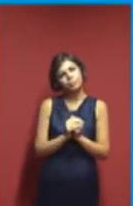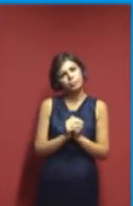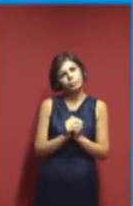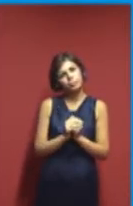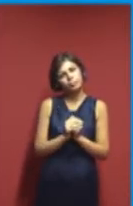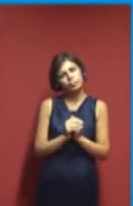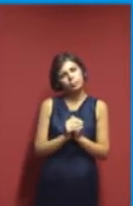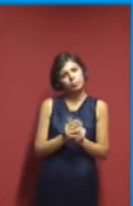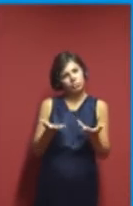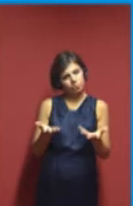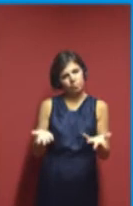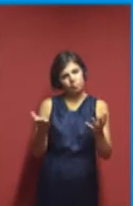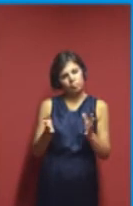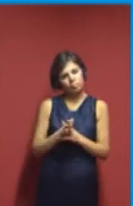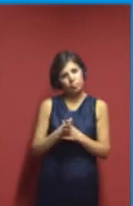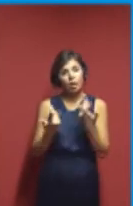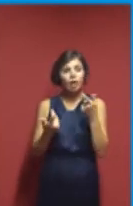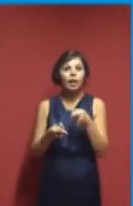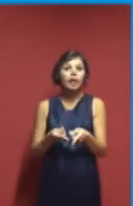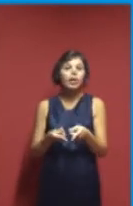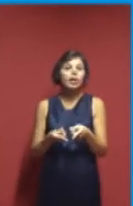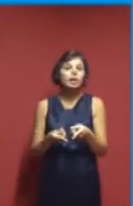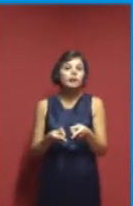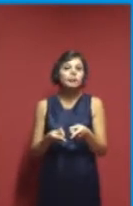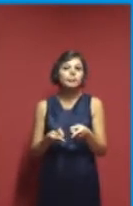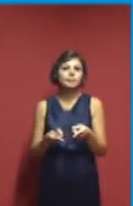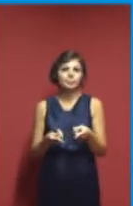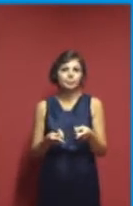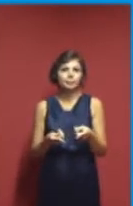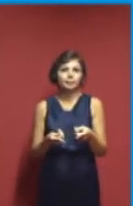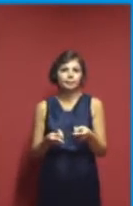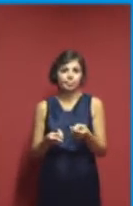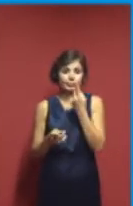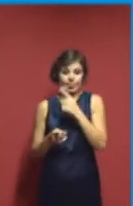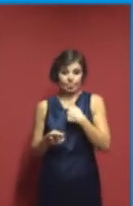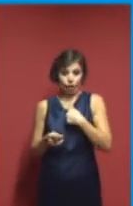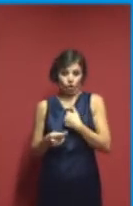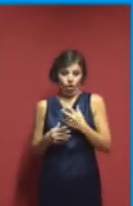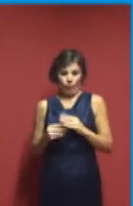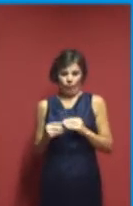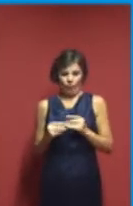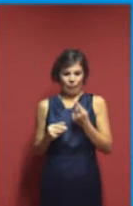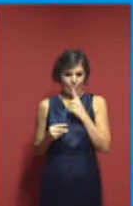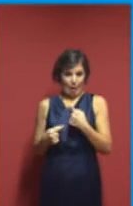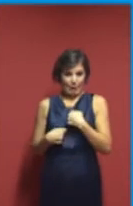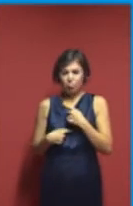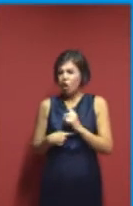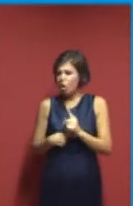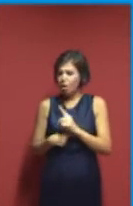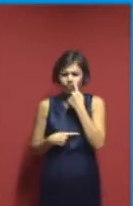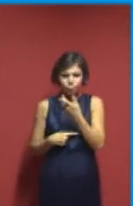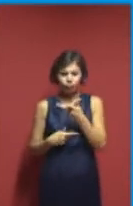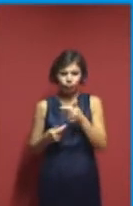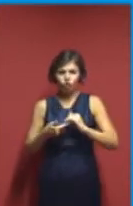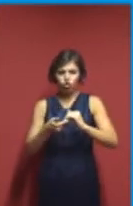it's social, it's play, it's social fabrication. How does that connect to the world of manufacturing